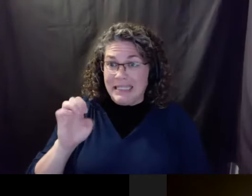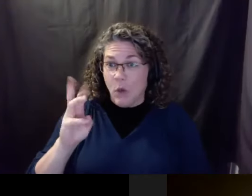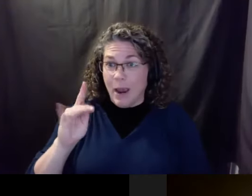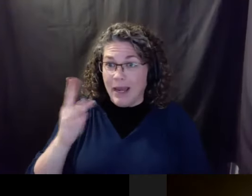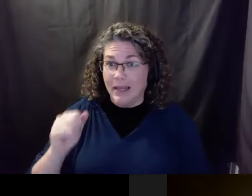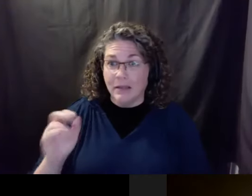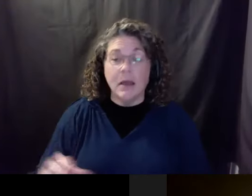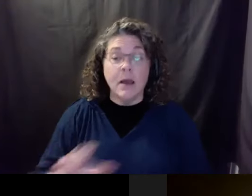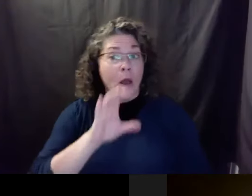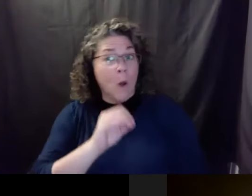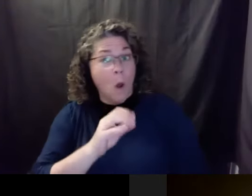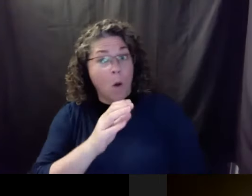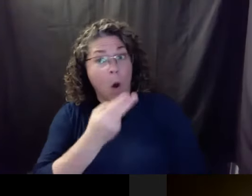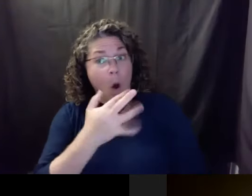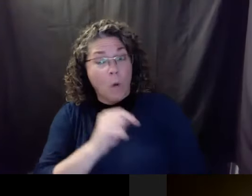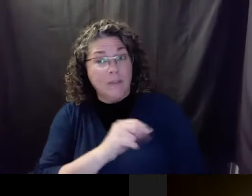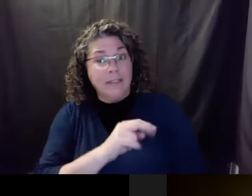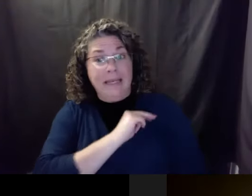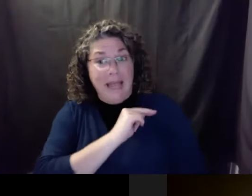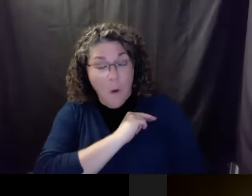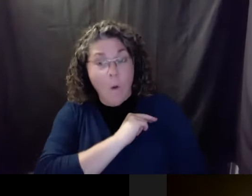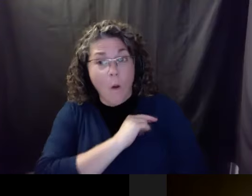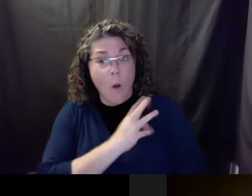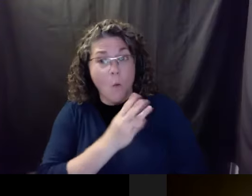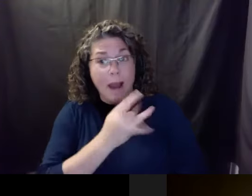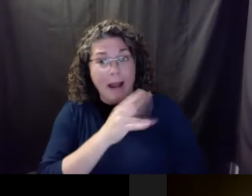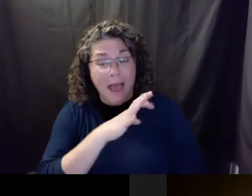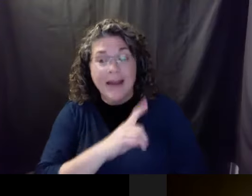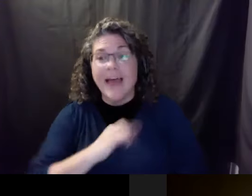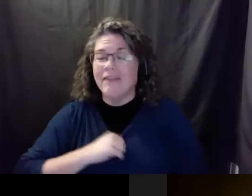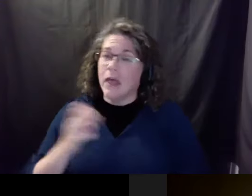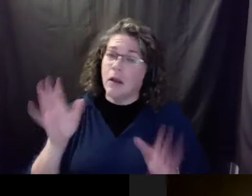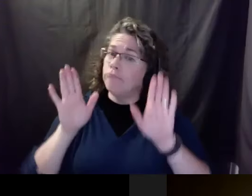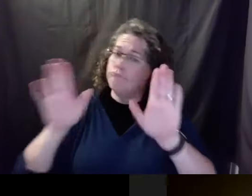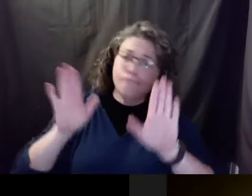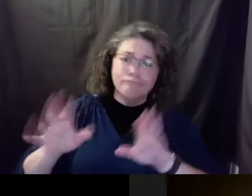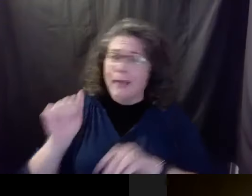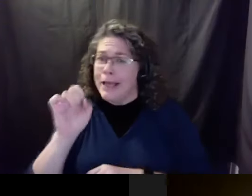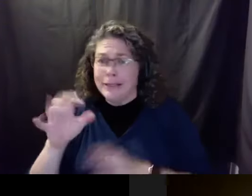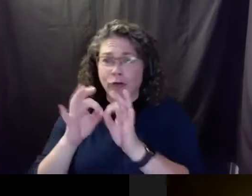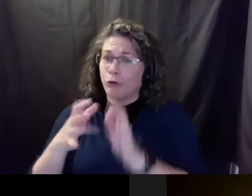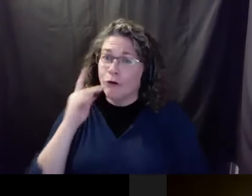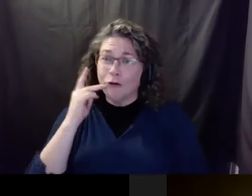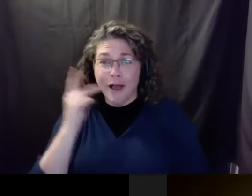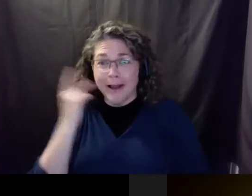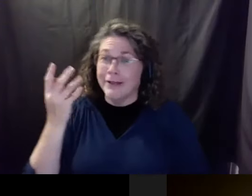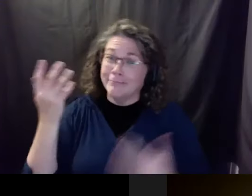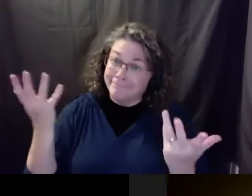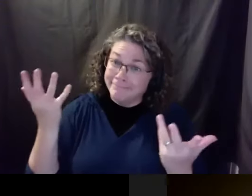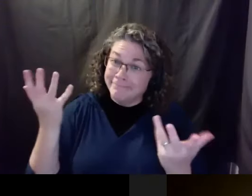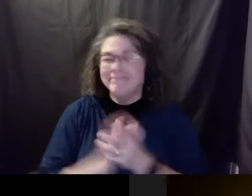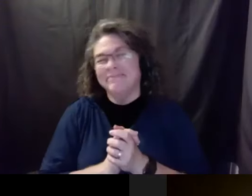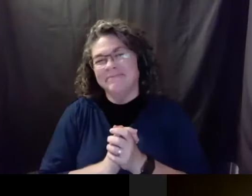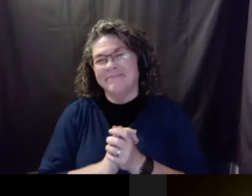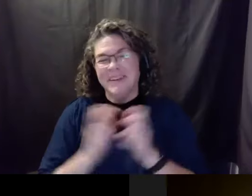Whitehead, and our wonderful American Sign Language interpreter, Claudia. Uh, so